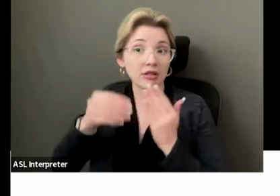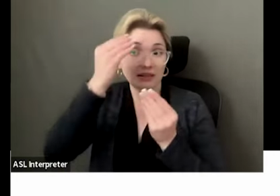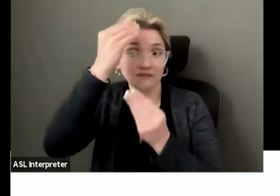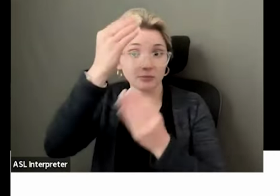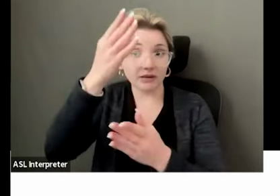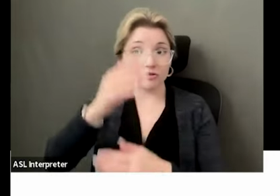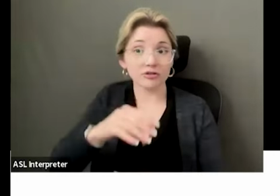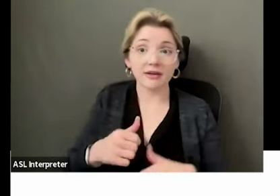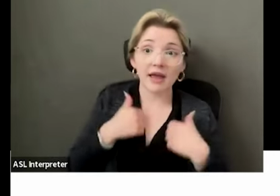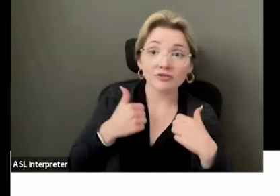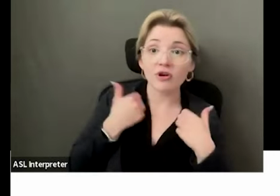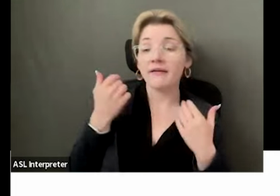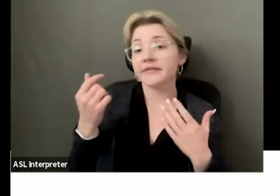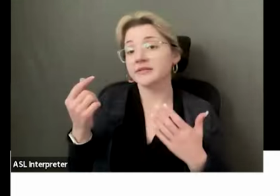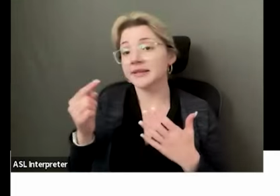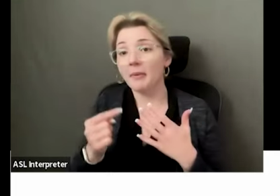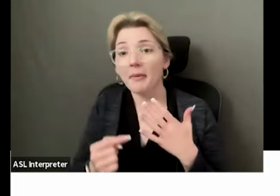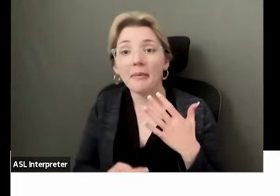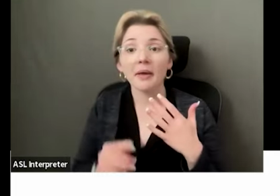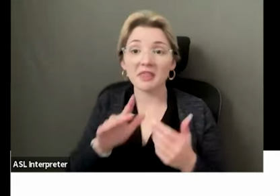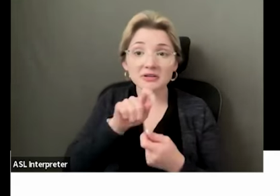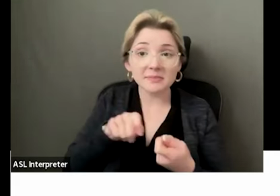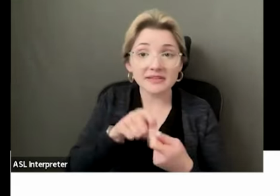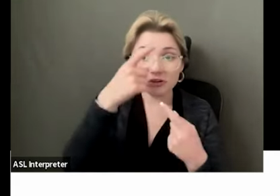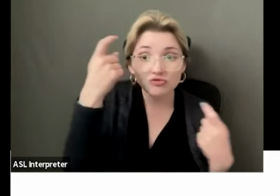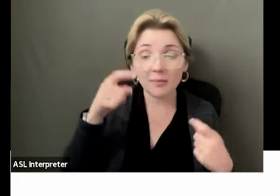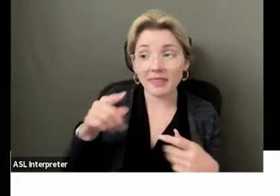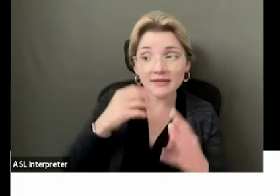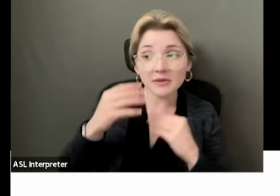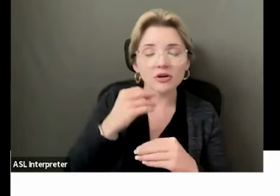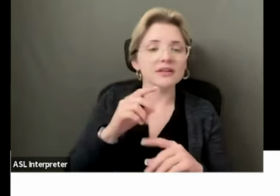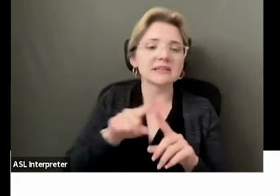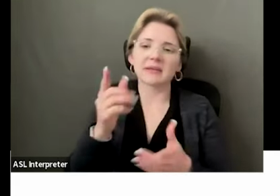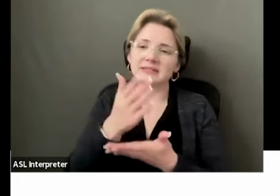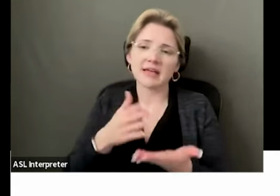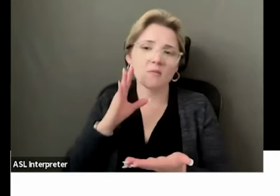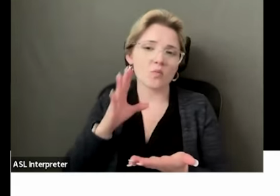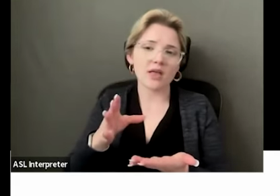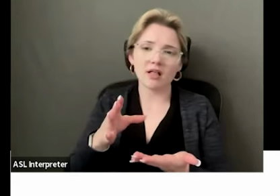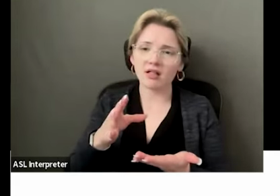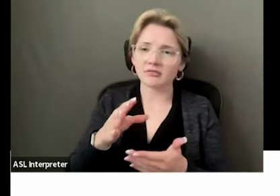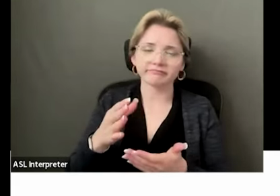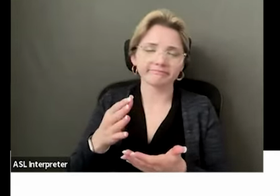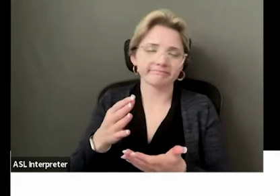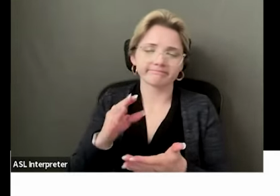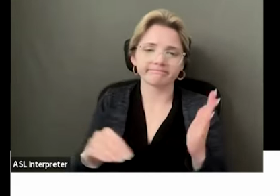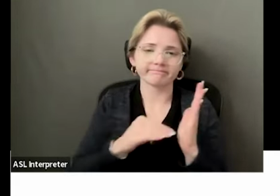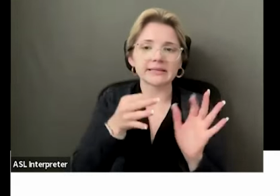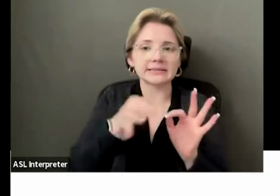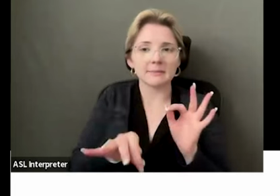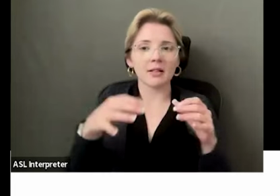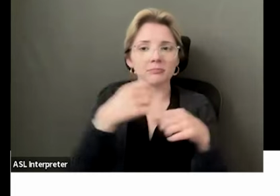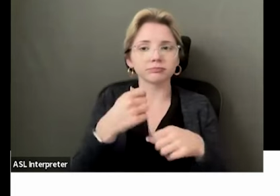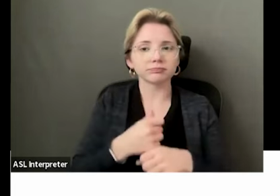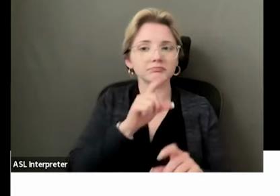want to their housing provider when requesting these protections. And that's true. I saw a question in the chat. That's true if